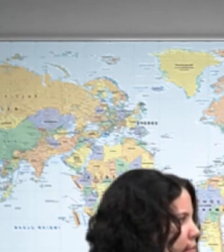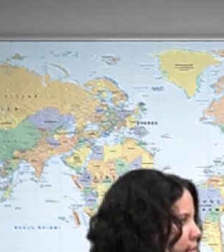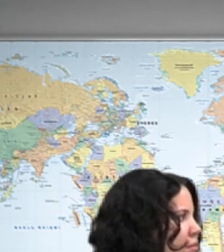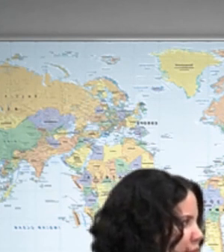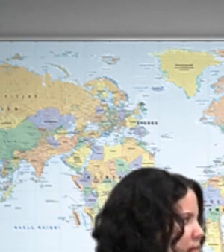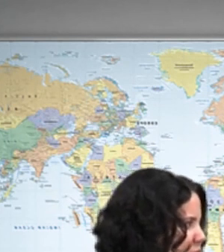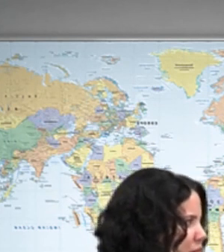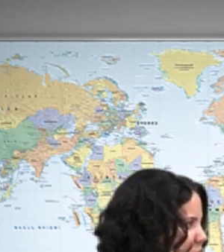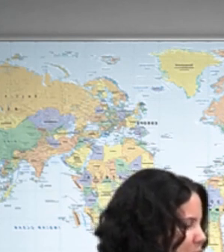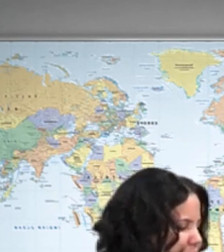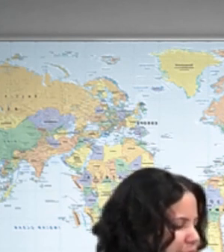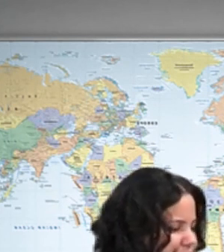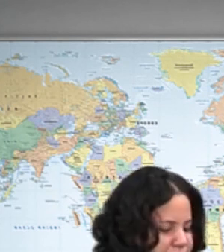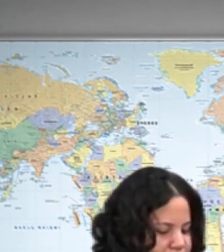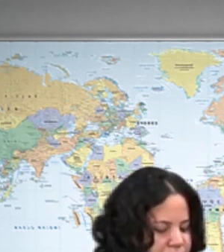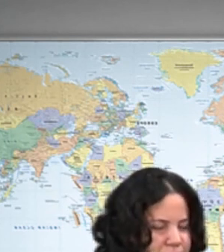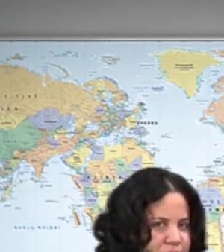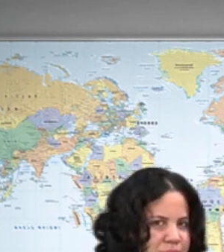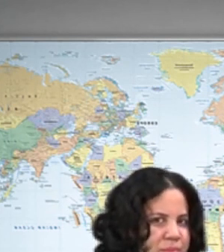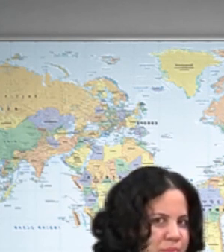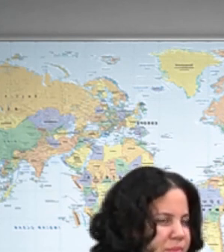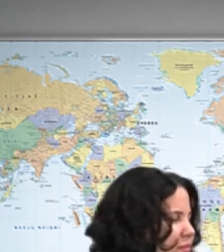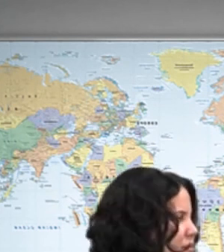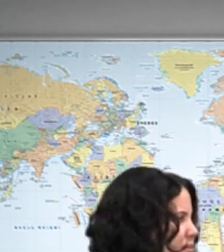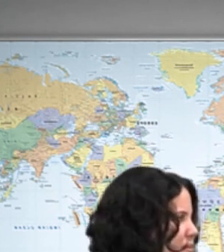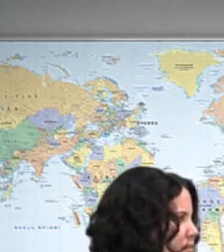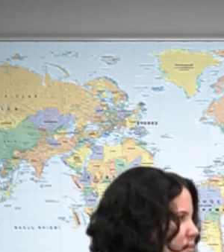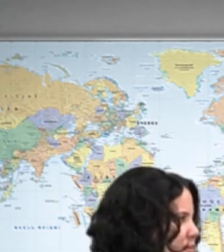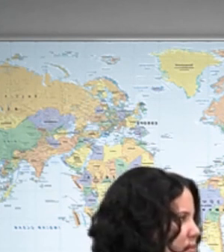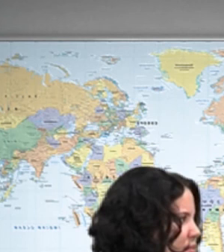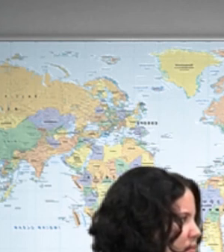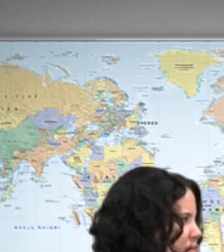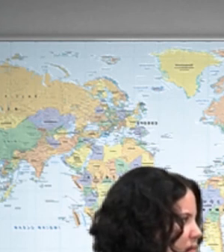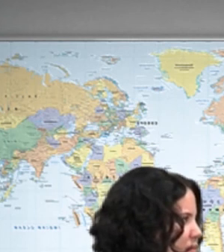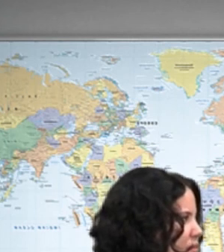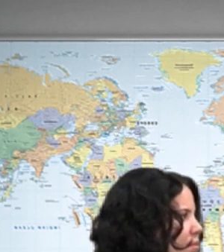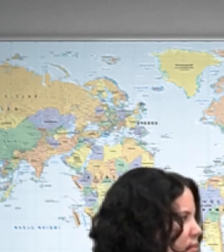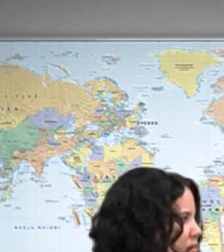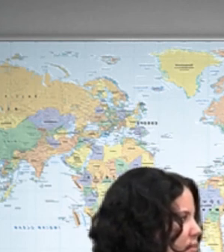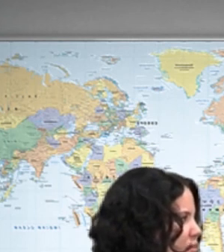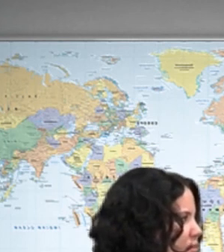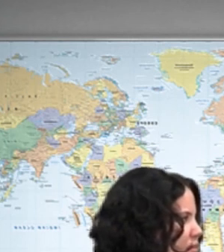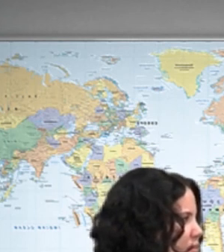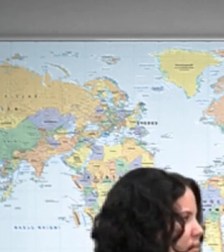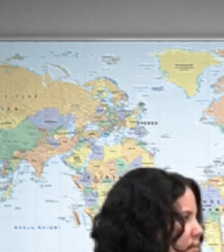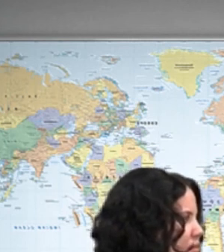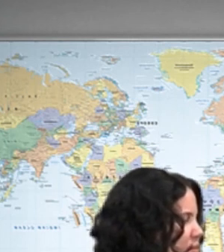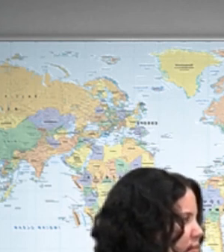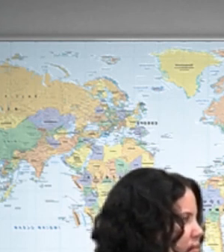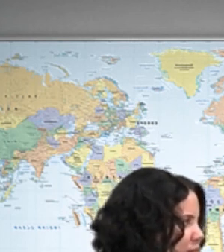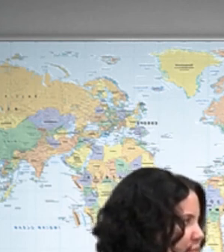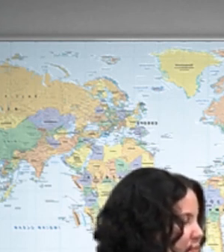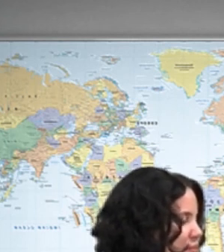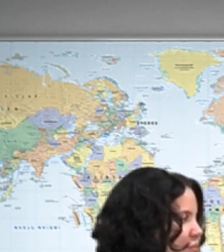be strong and use the available resources that are online right now, because I'm sure even after COVID-19,